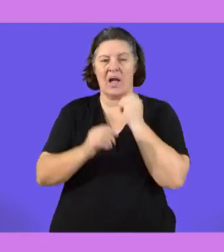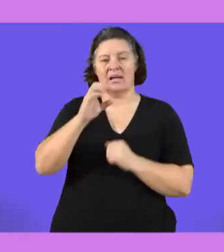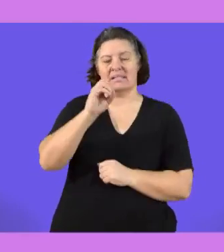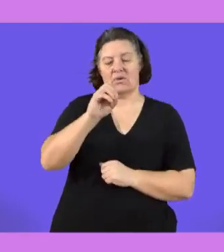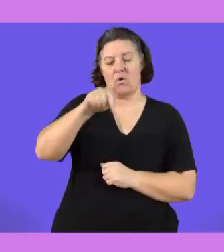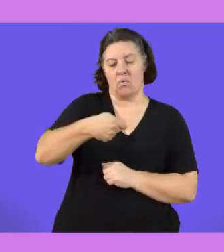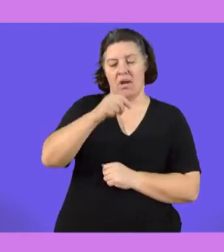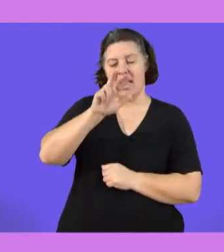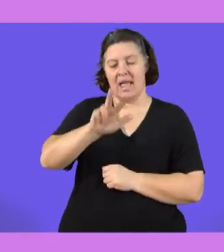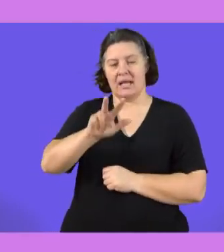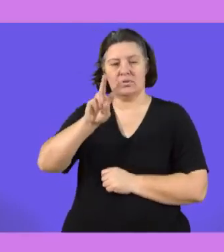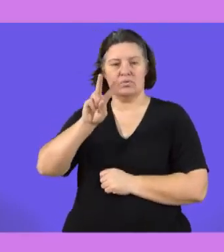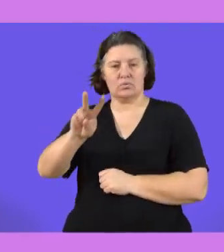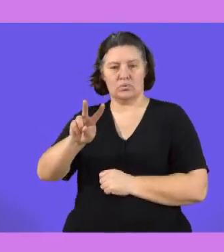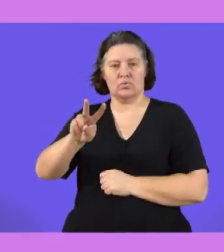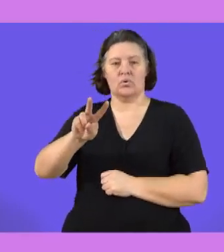with